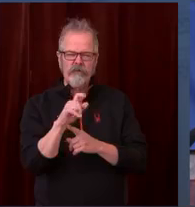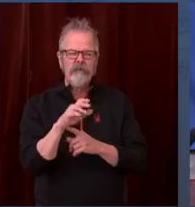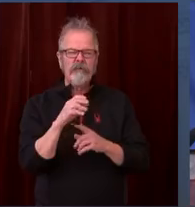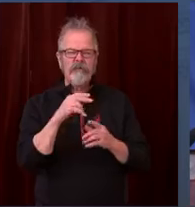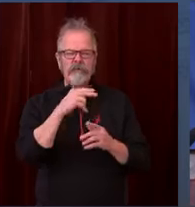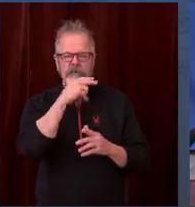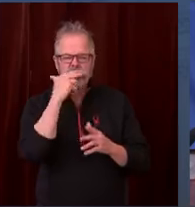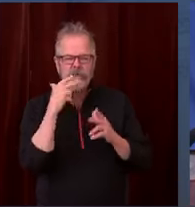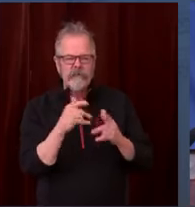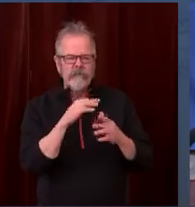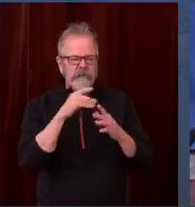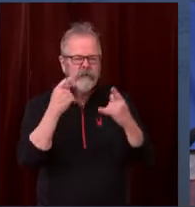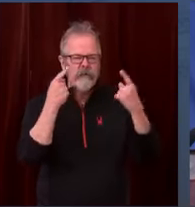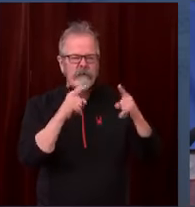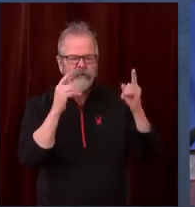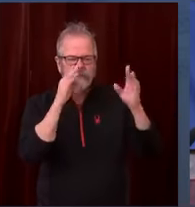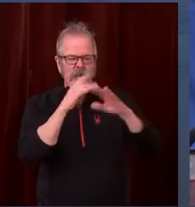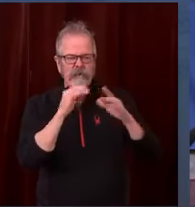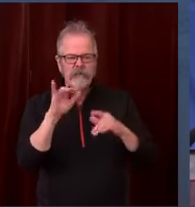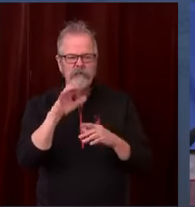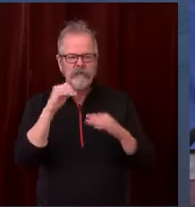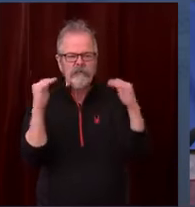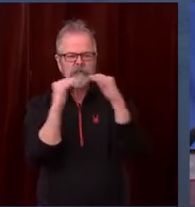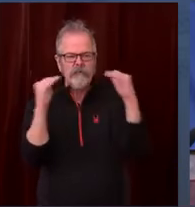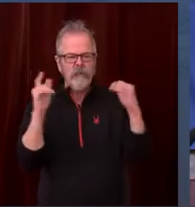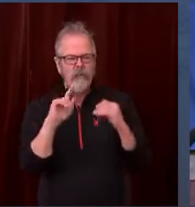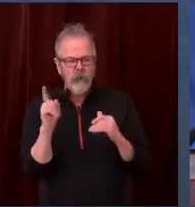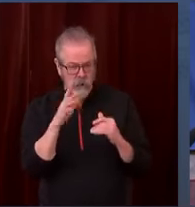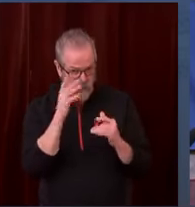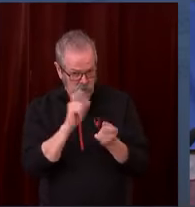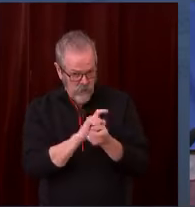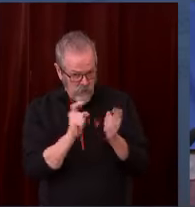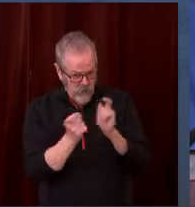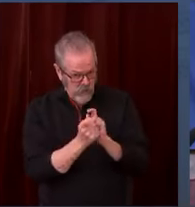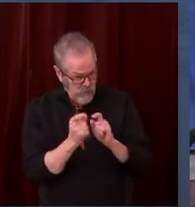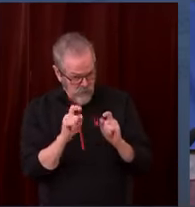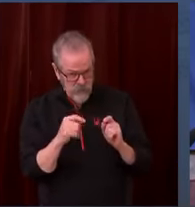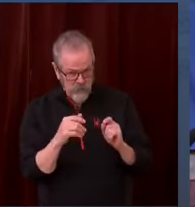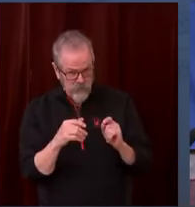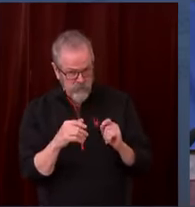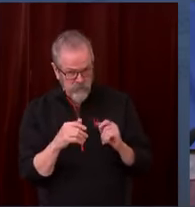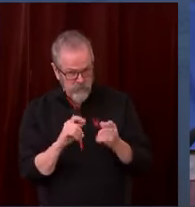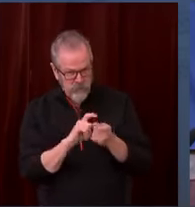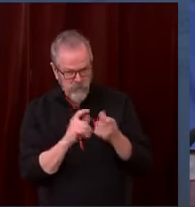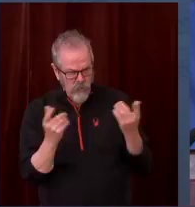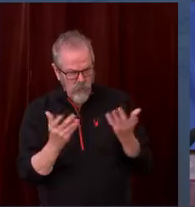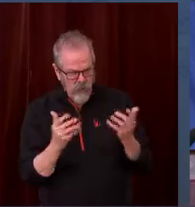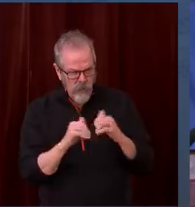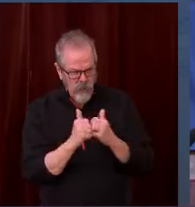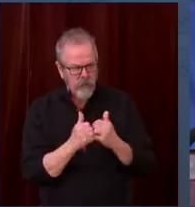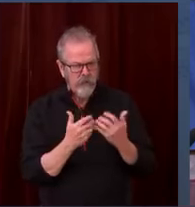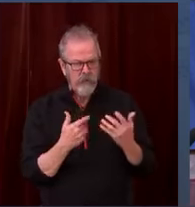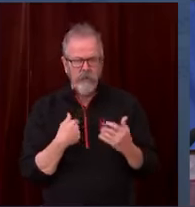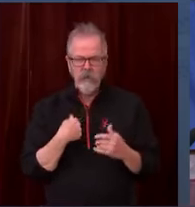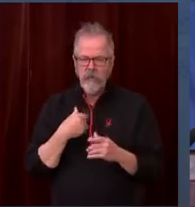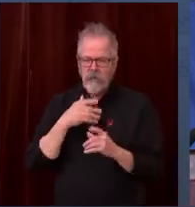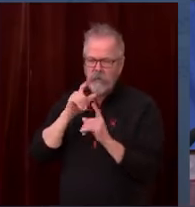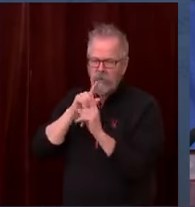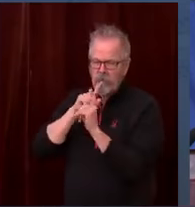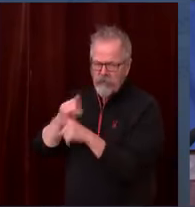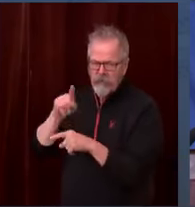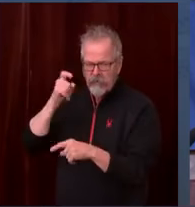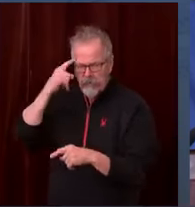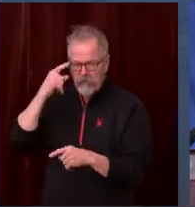how to fund this, this will be in our budget. We will propose a balanced budget, and this will be funded through all of the revenues from our